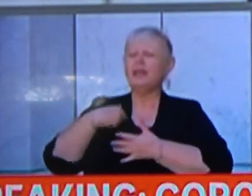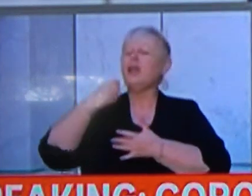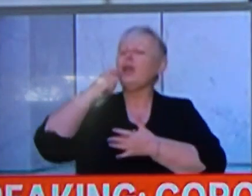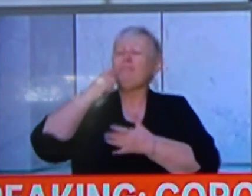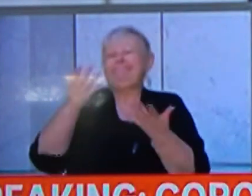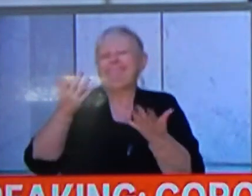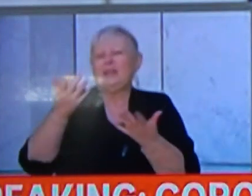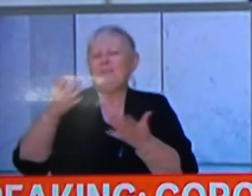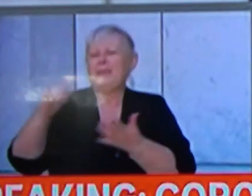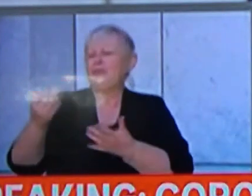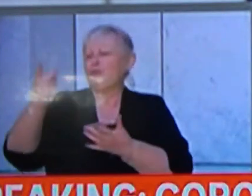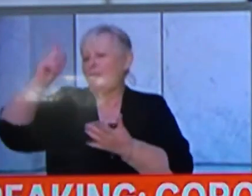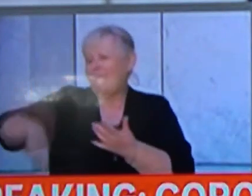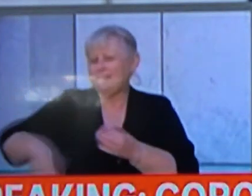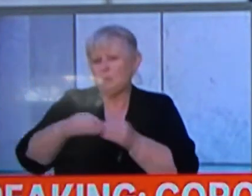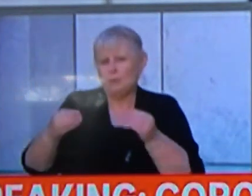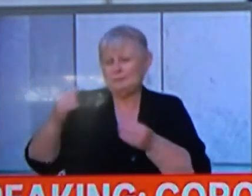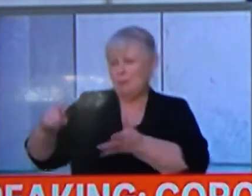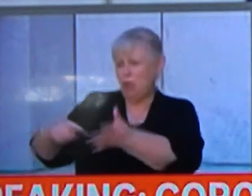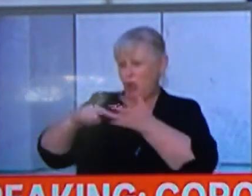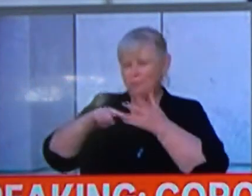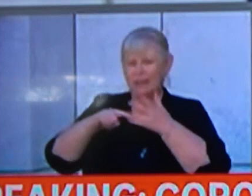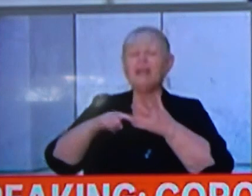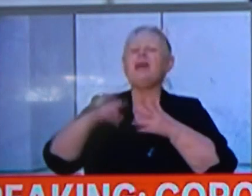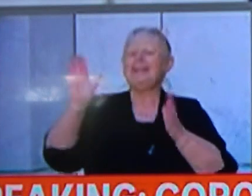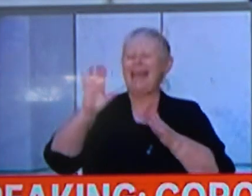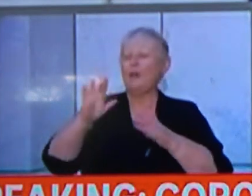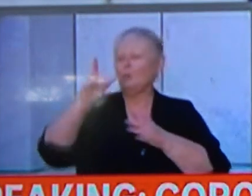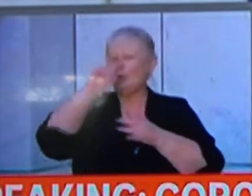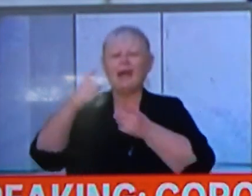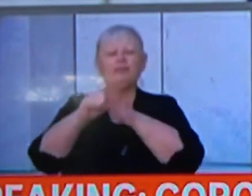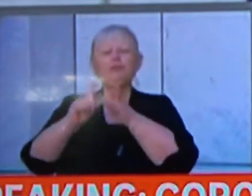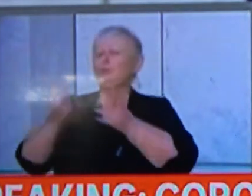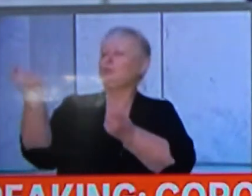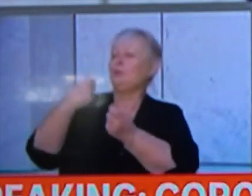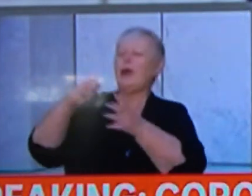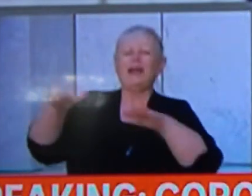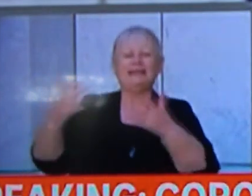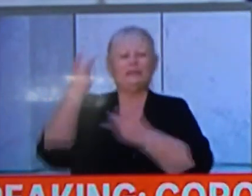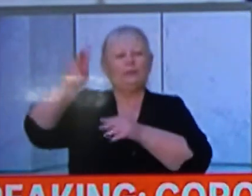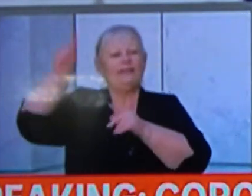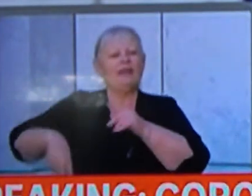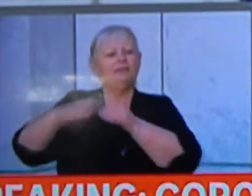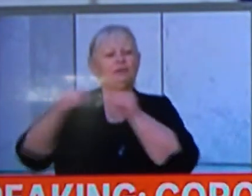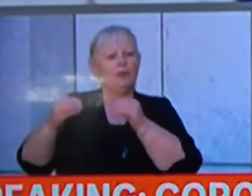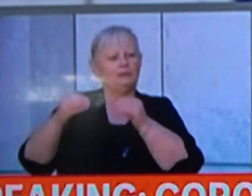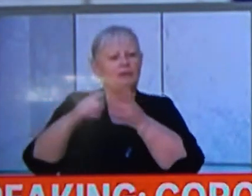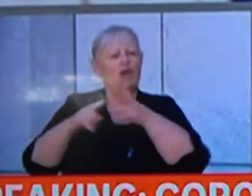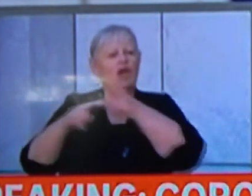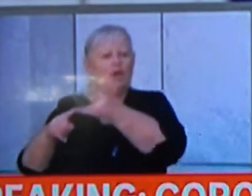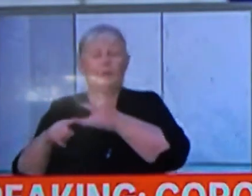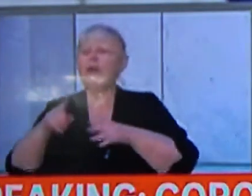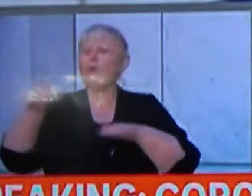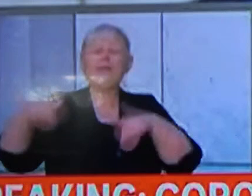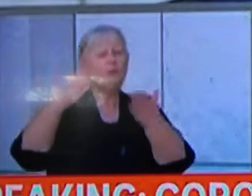low as $2,000 today to $20,000, and giving companies and individuals